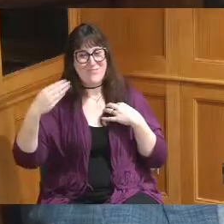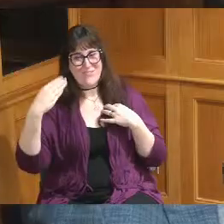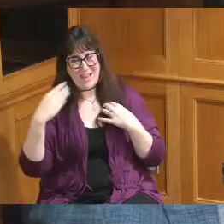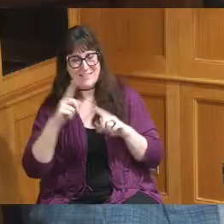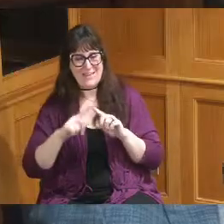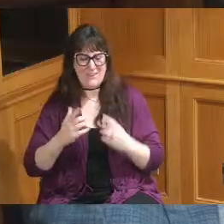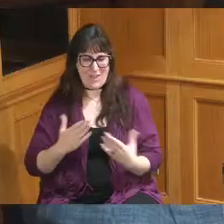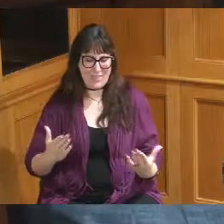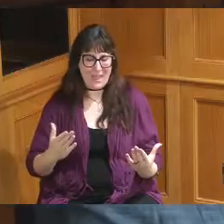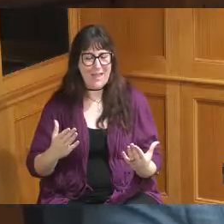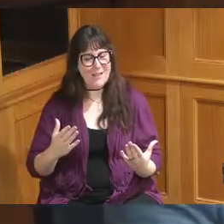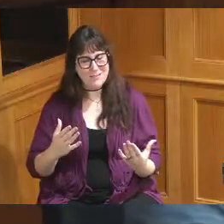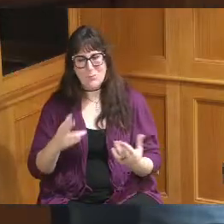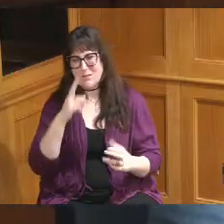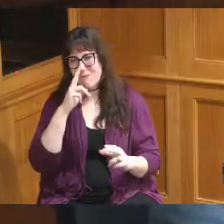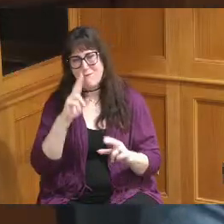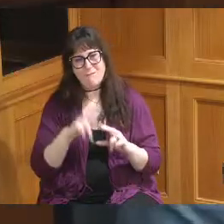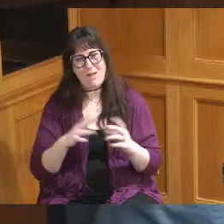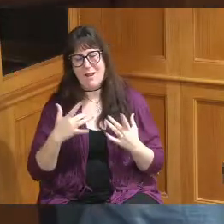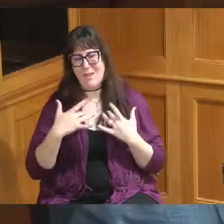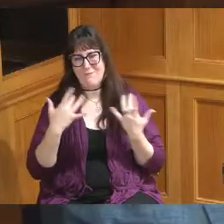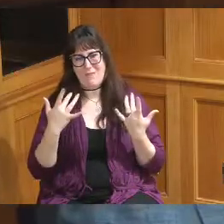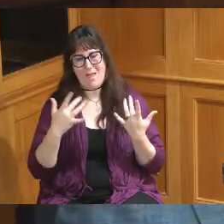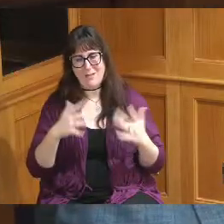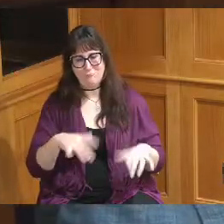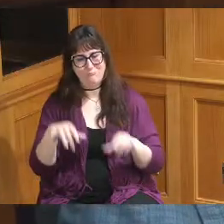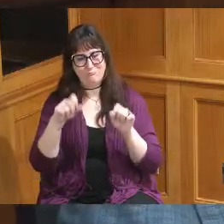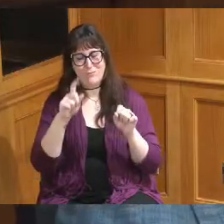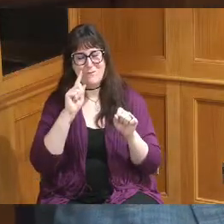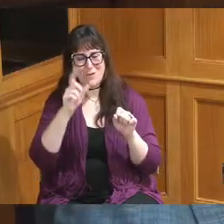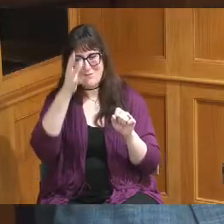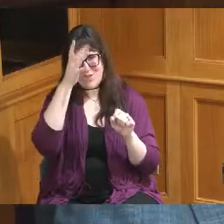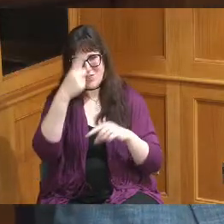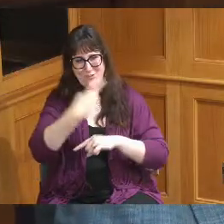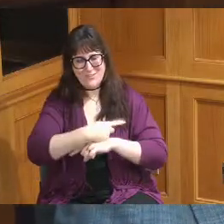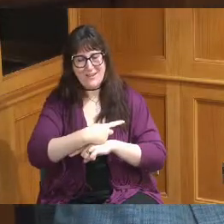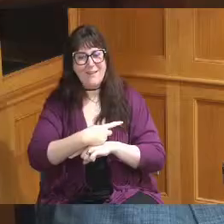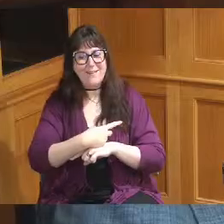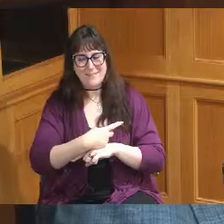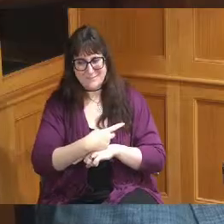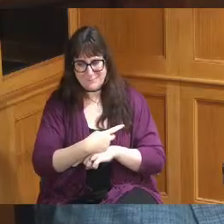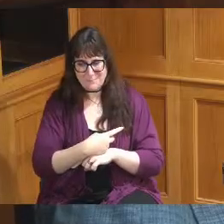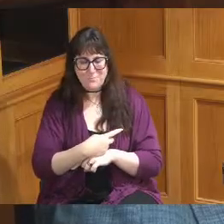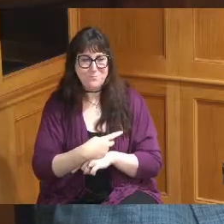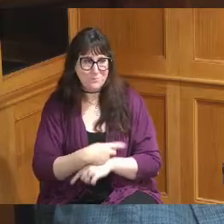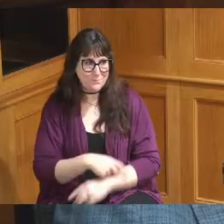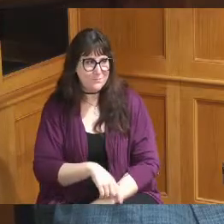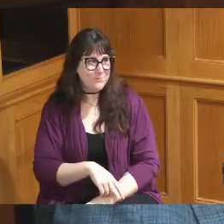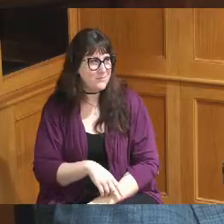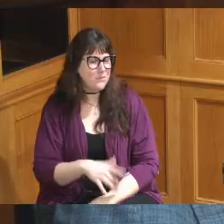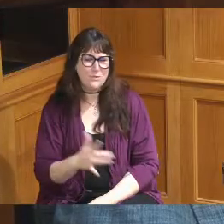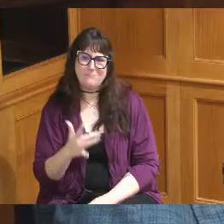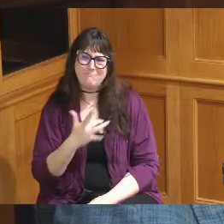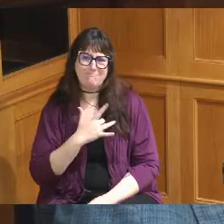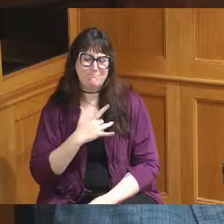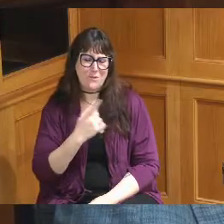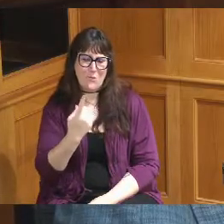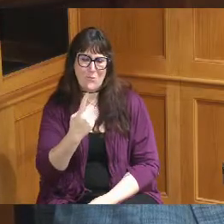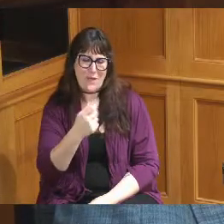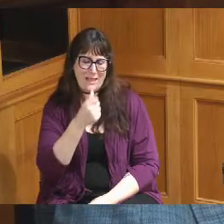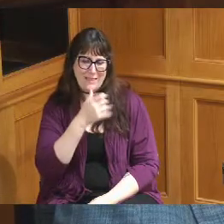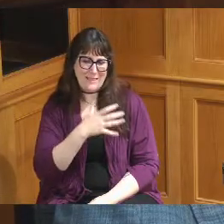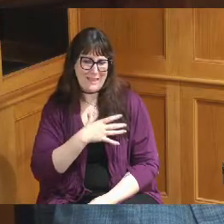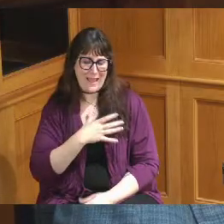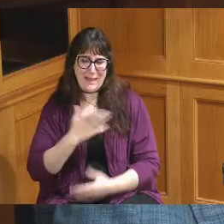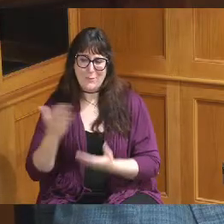great, fun event for fathers. And it was great. We even had, it was just so touching. One lady brought